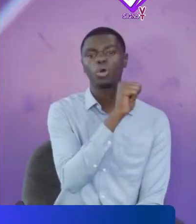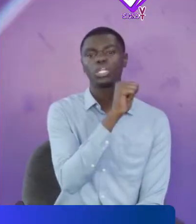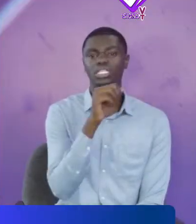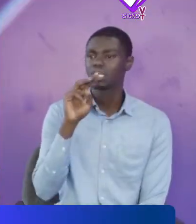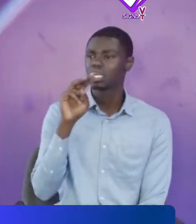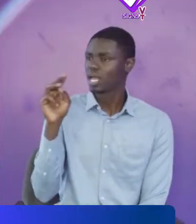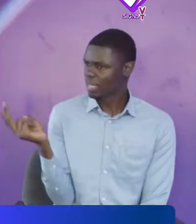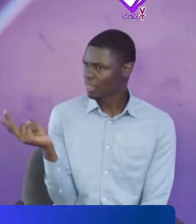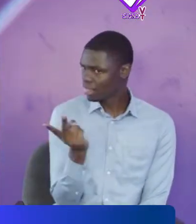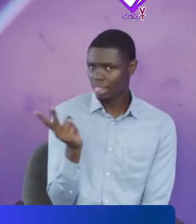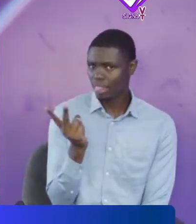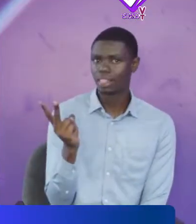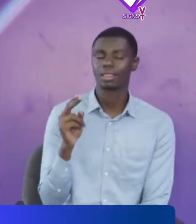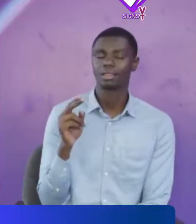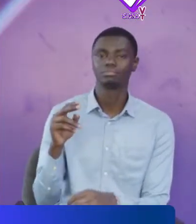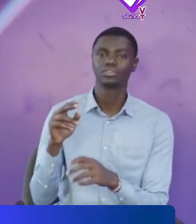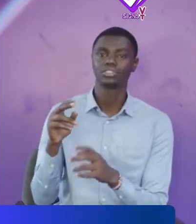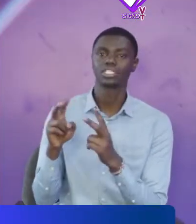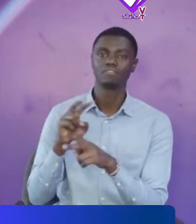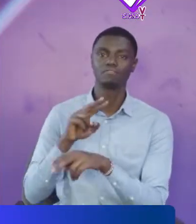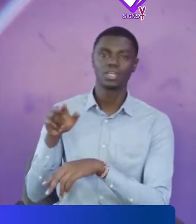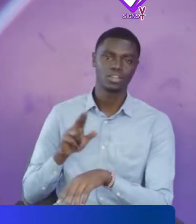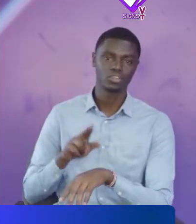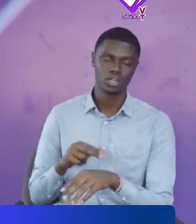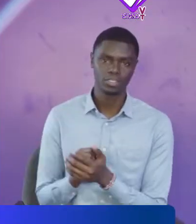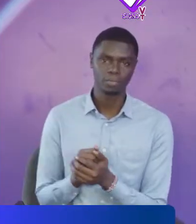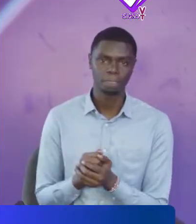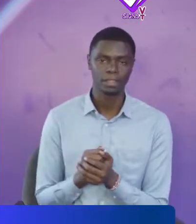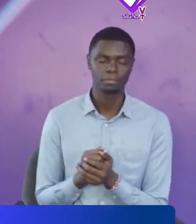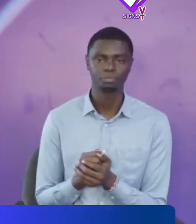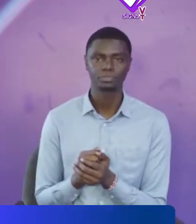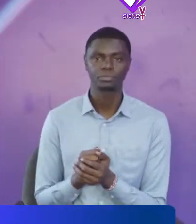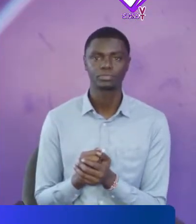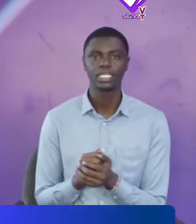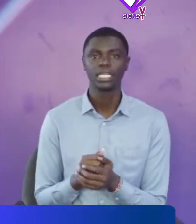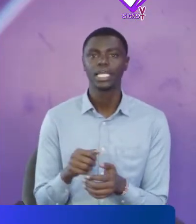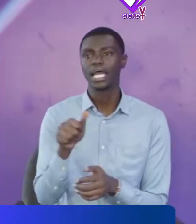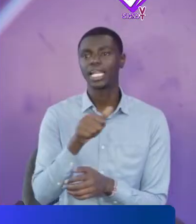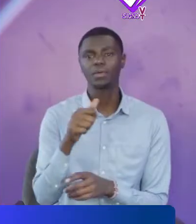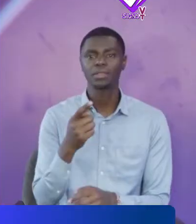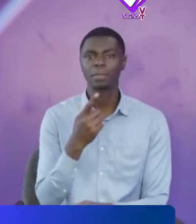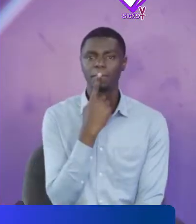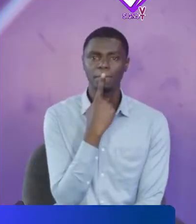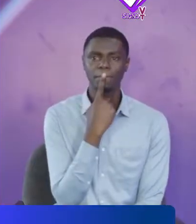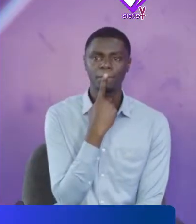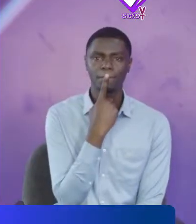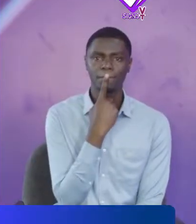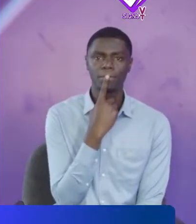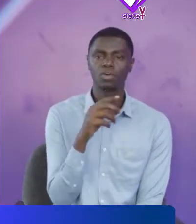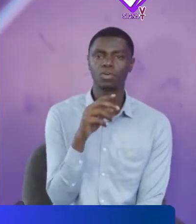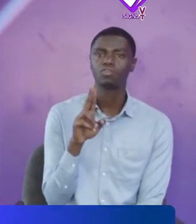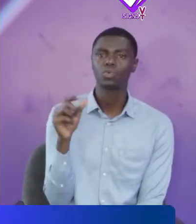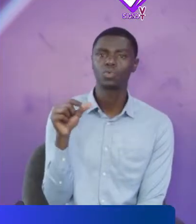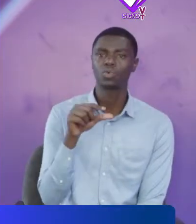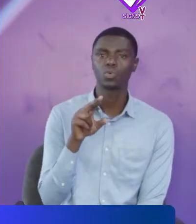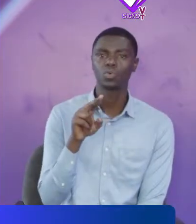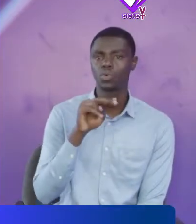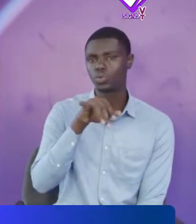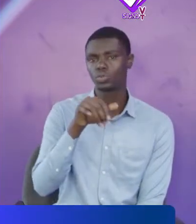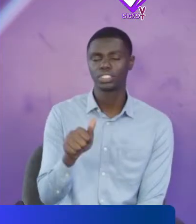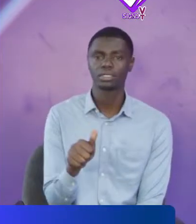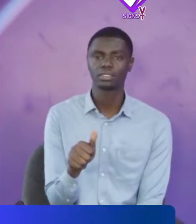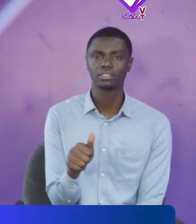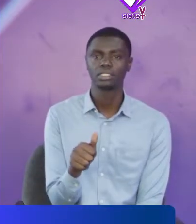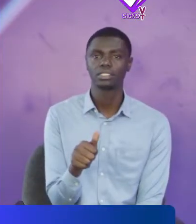Mbere, Malava is more nationalized. Yeah. And then the most quiet one is this one of Ugunja,